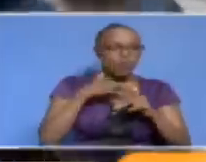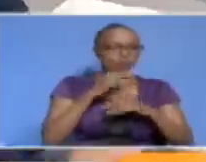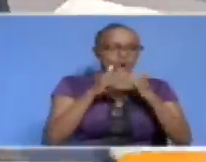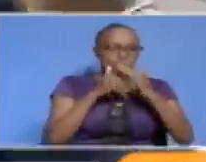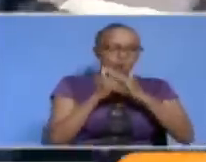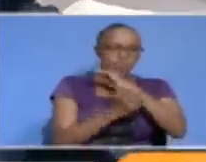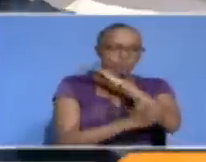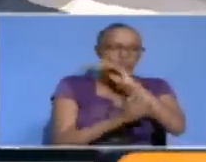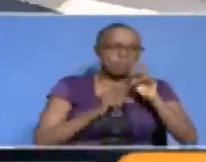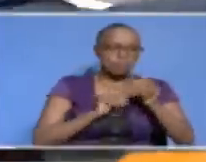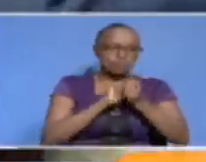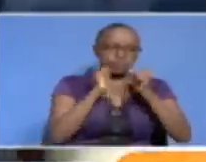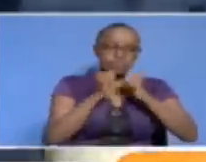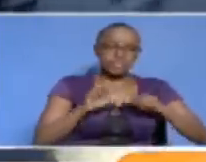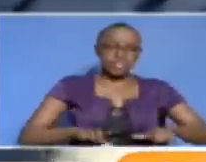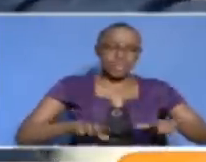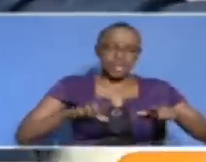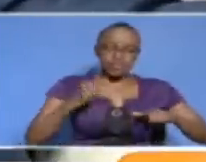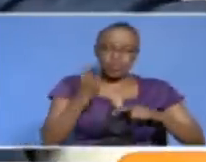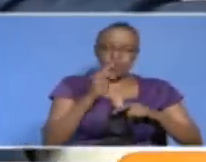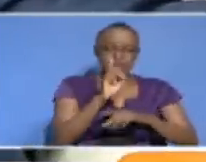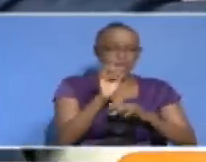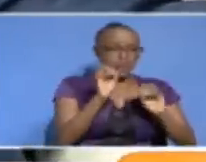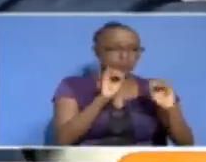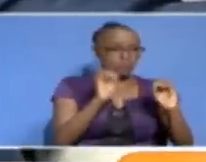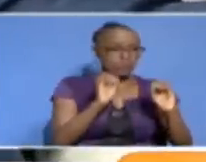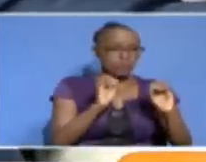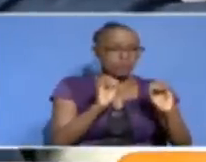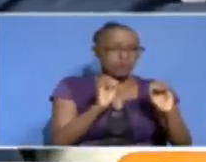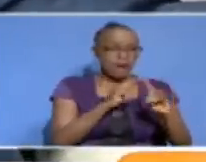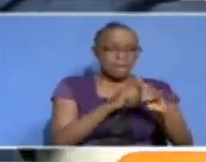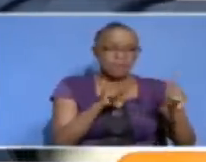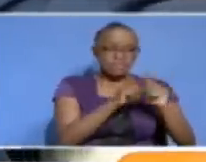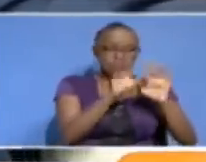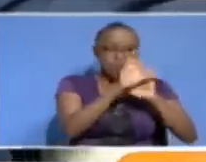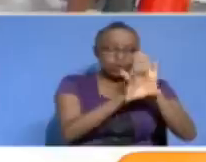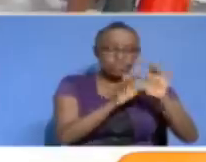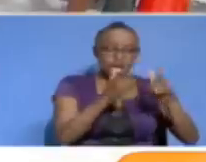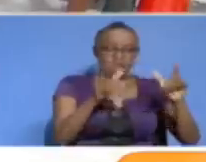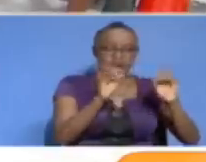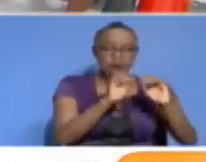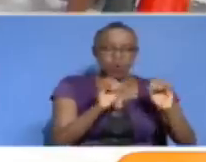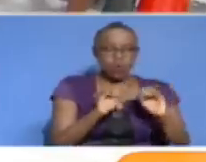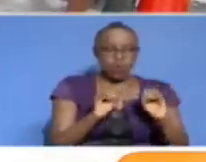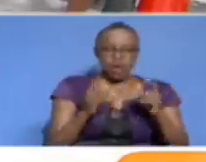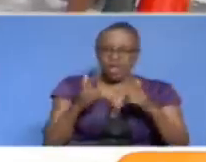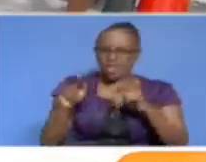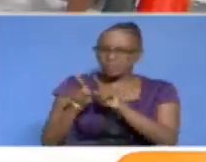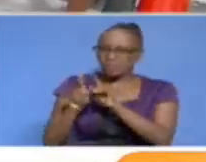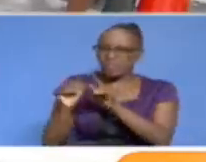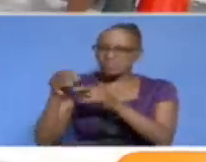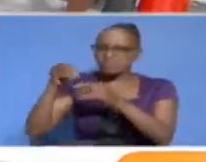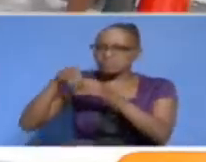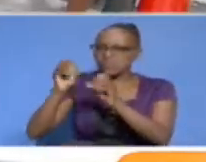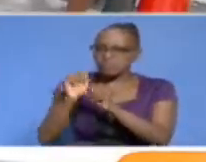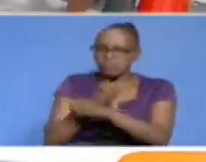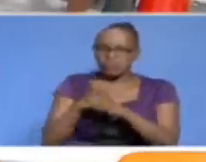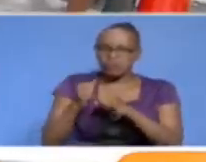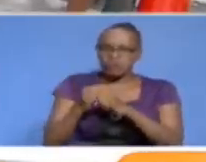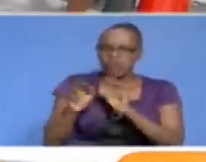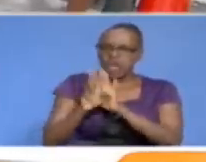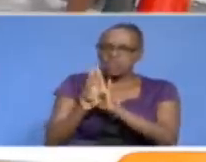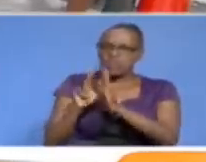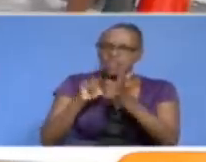wote Kenya tugeuze maisha yao. Si Nairobi peke yake. Yeah, but the constitution doesn't allow that. No, that. He can't run again. What is the meaning of